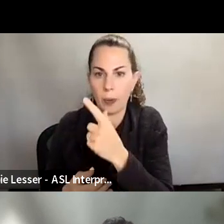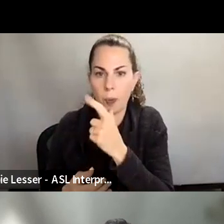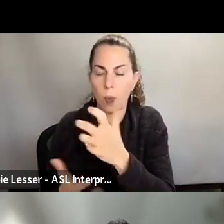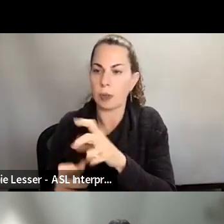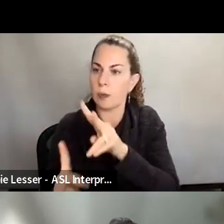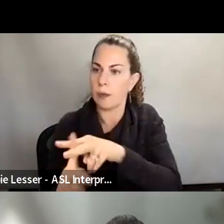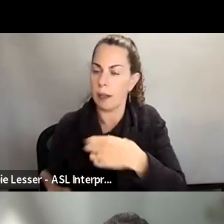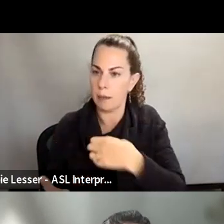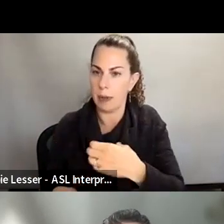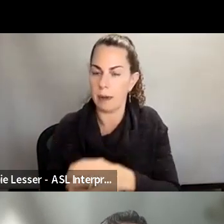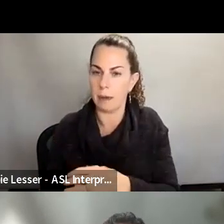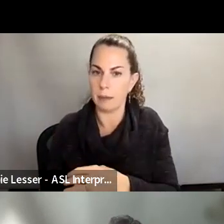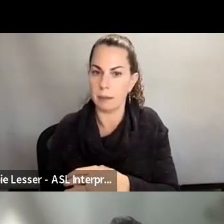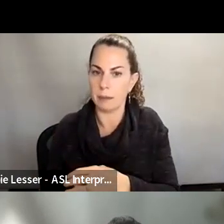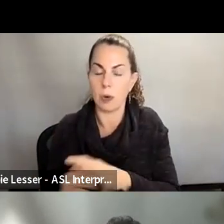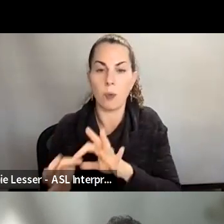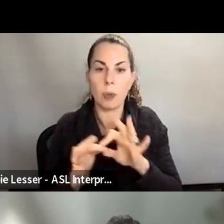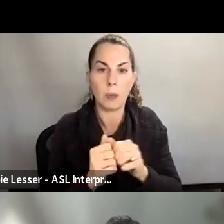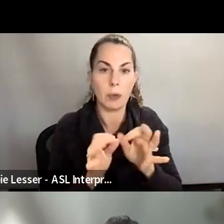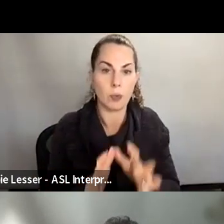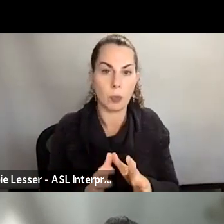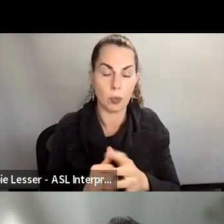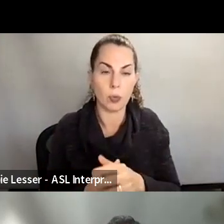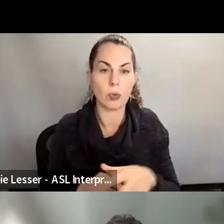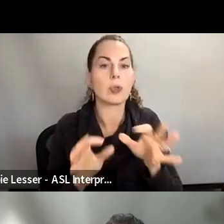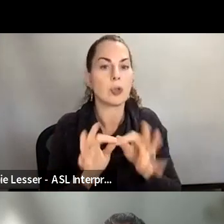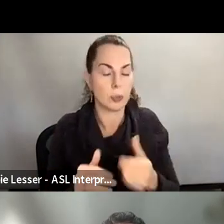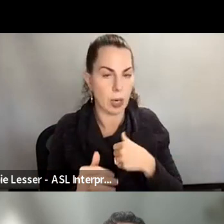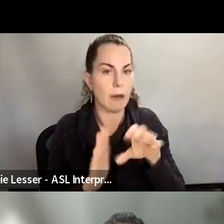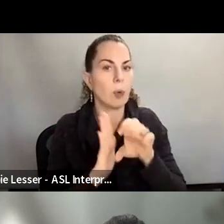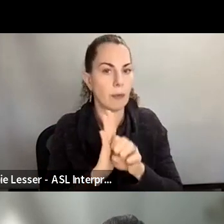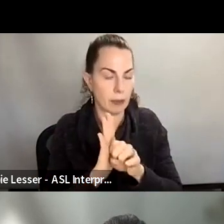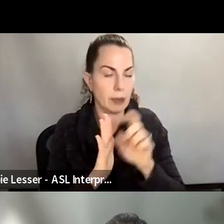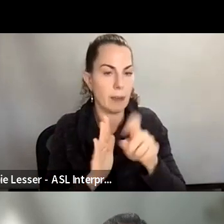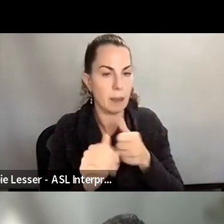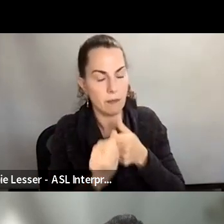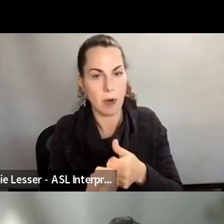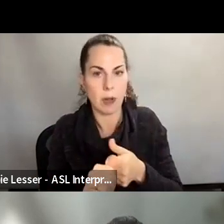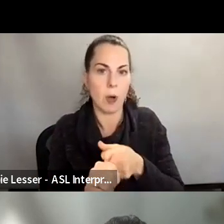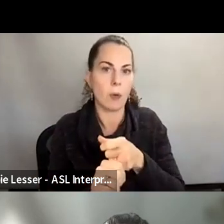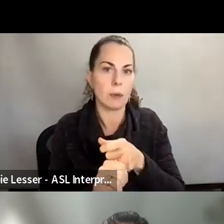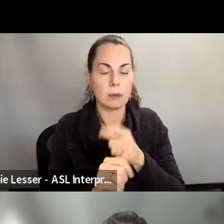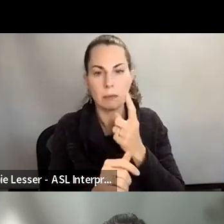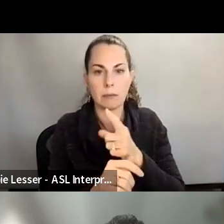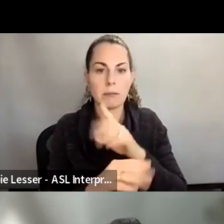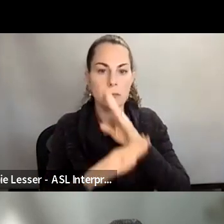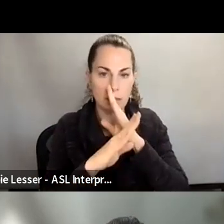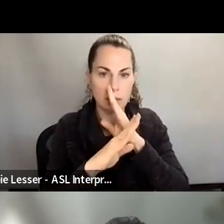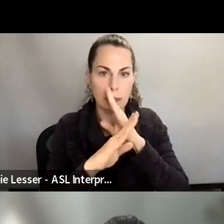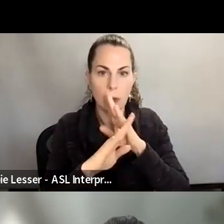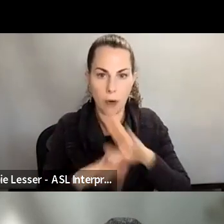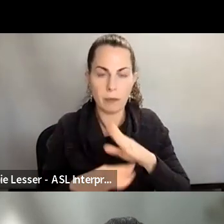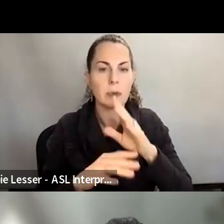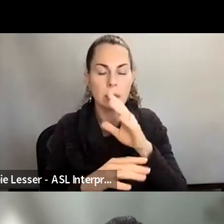complaint. On interpreters do have codes of ethics. They have to adhere to confidentiality. I've heard from a lot of interpreters, they